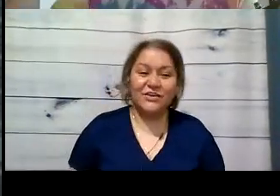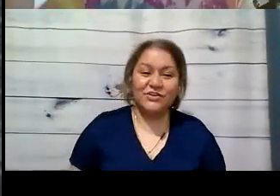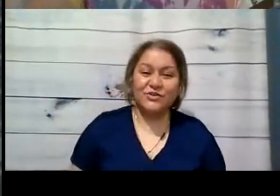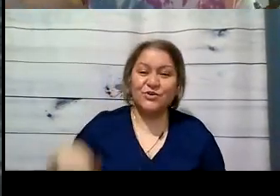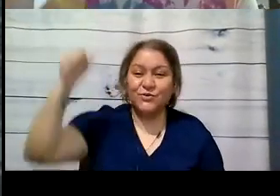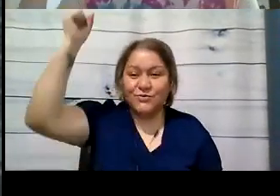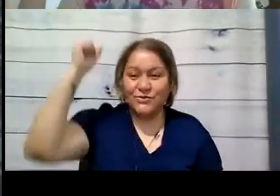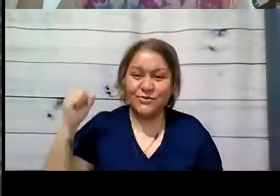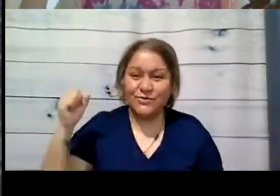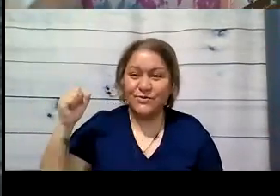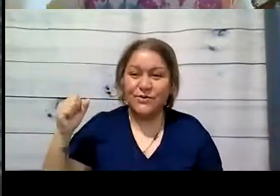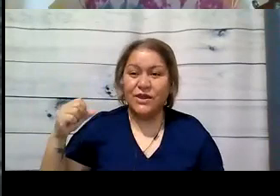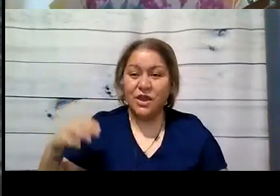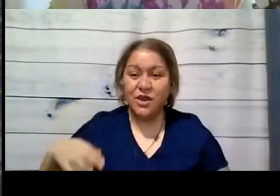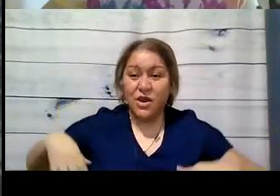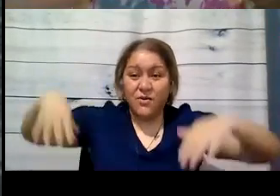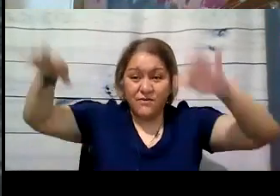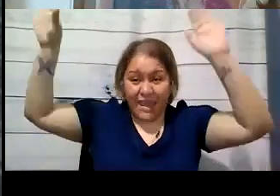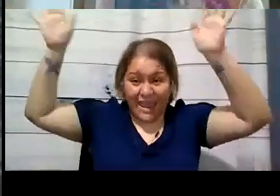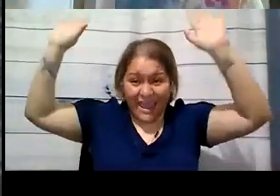Choo, choo.